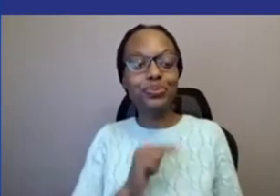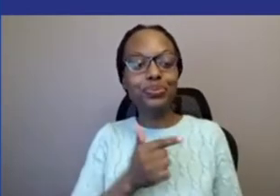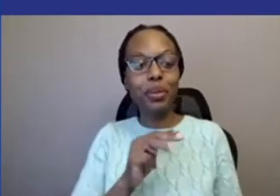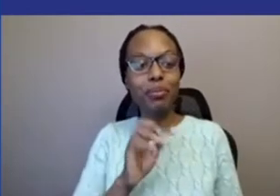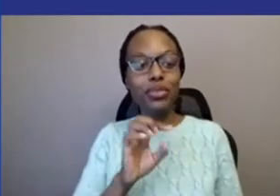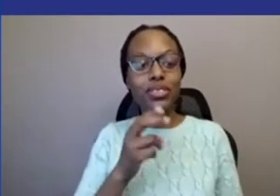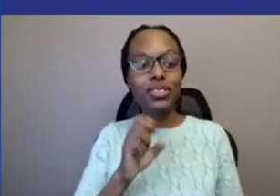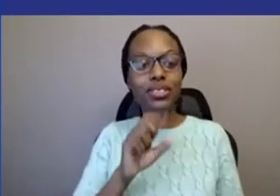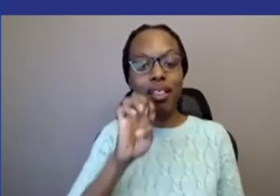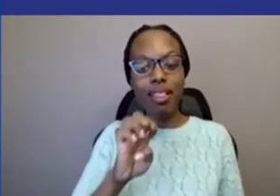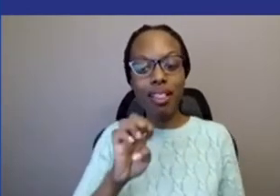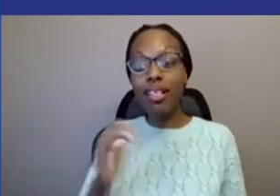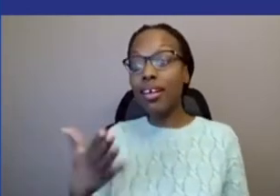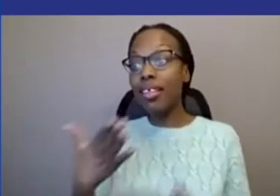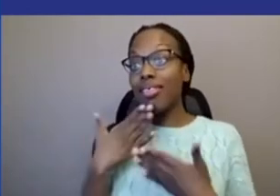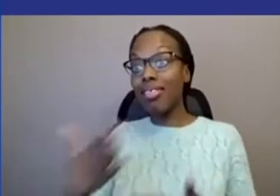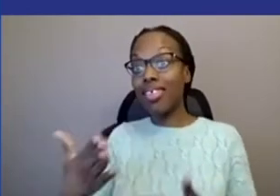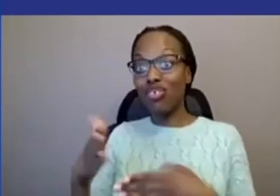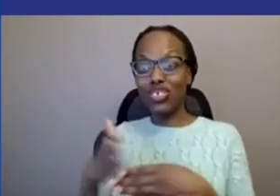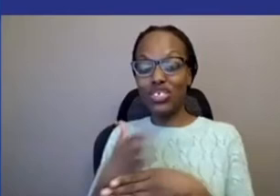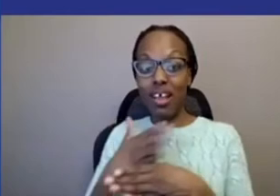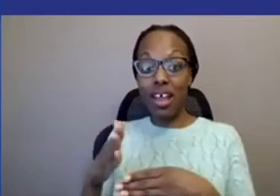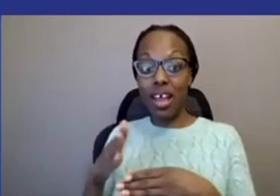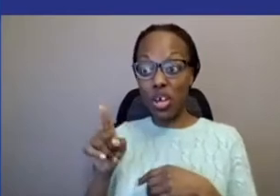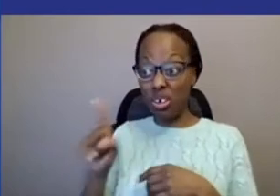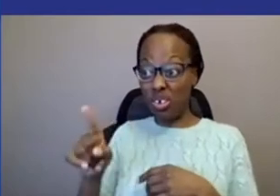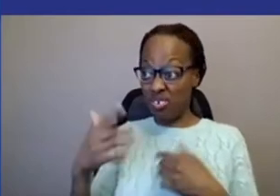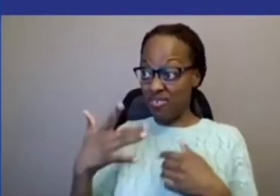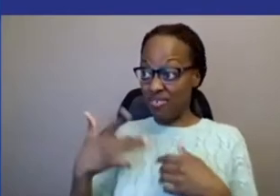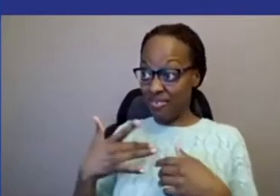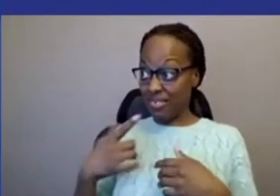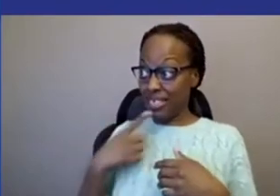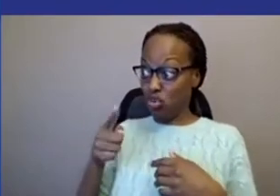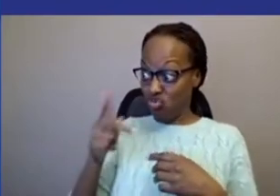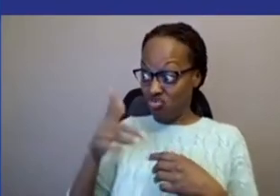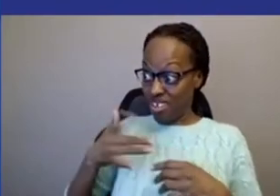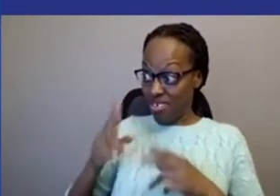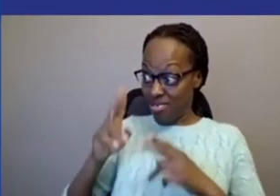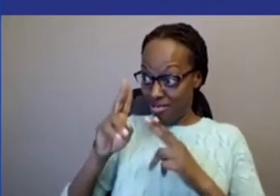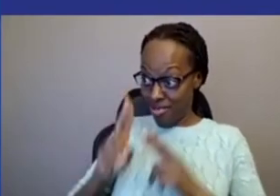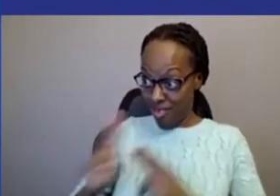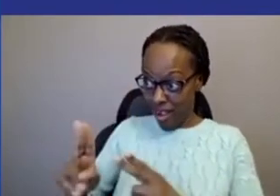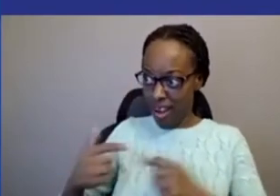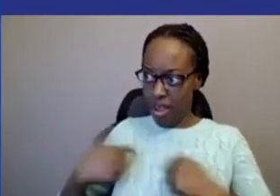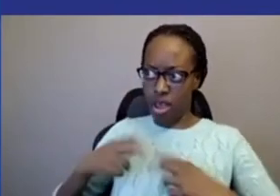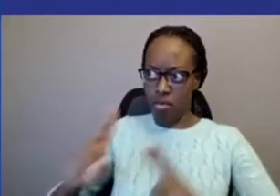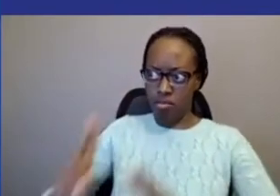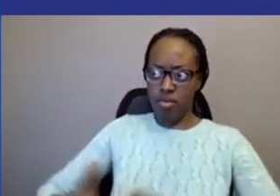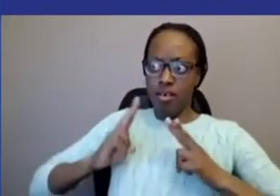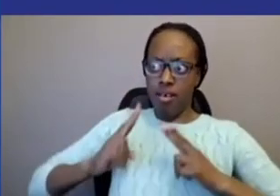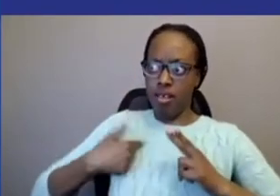Thank you for sharing. Oh my goodness, you talking about honored. I am so honored. I'm taking all the notes.